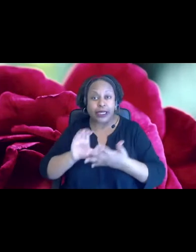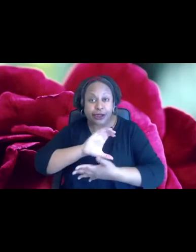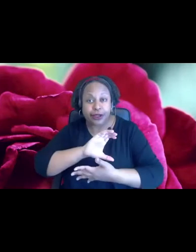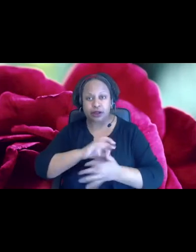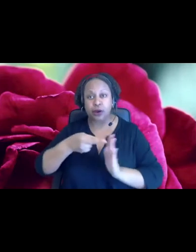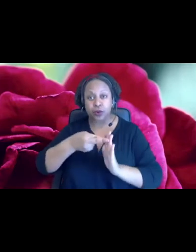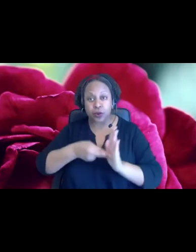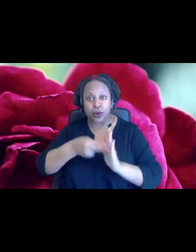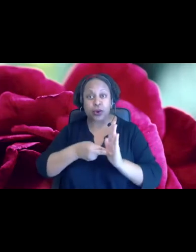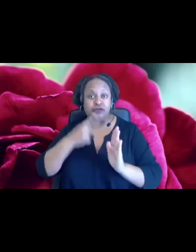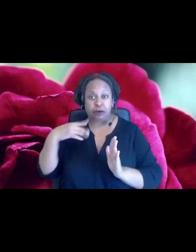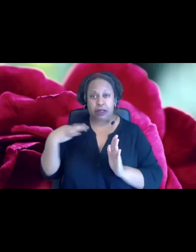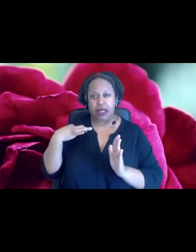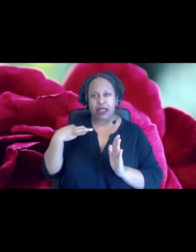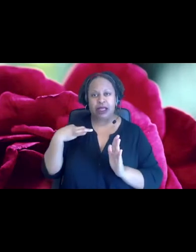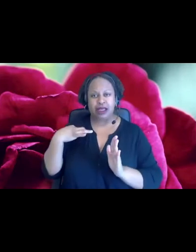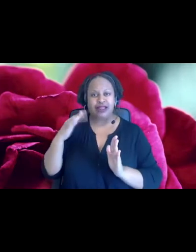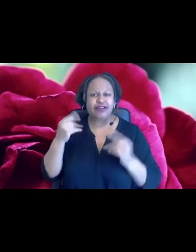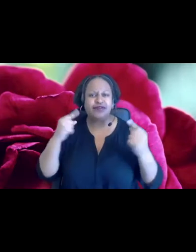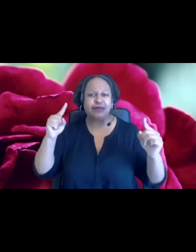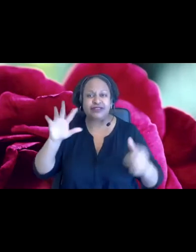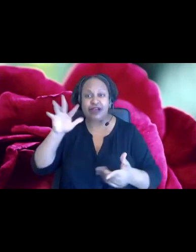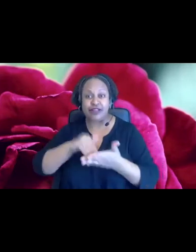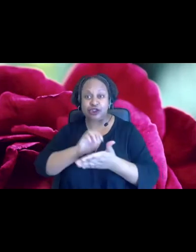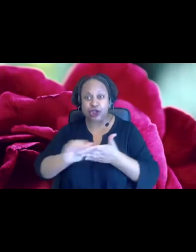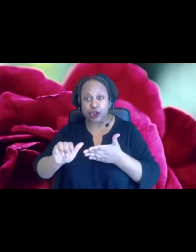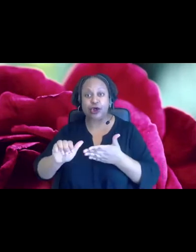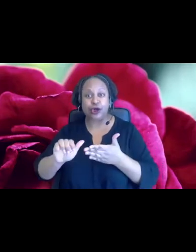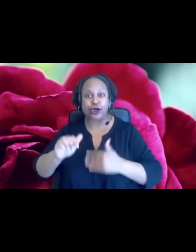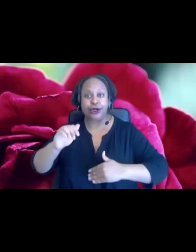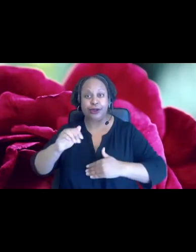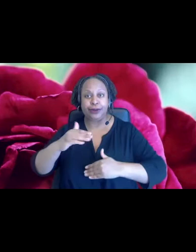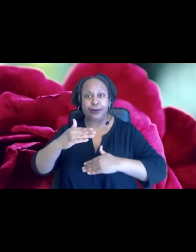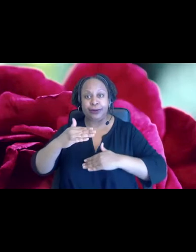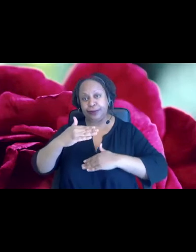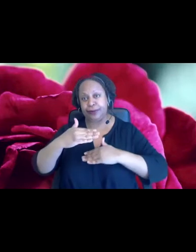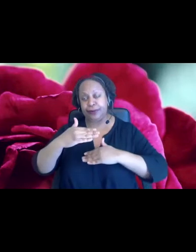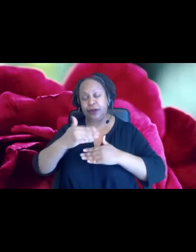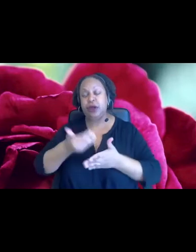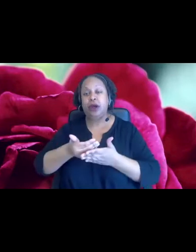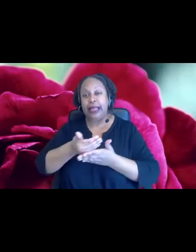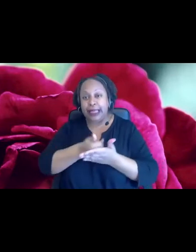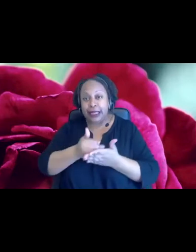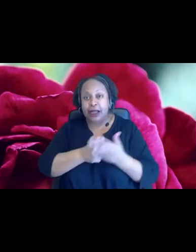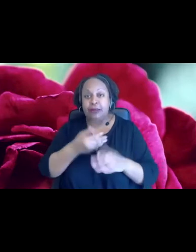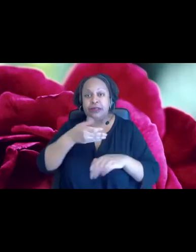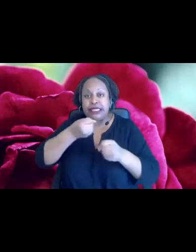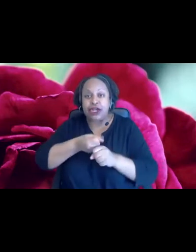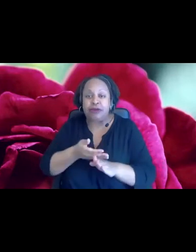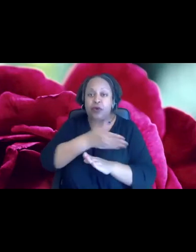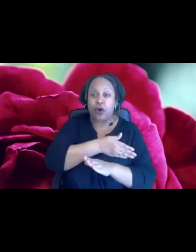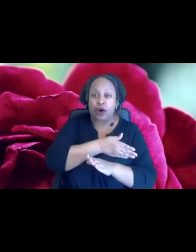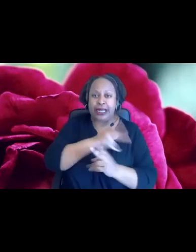that the famous $5,000 threshold, whether it was gross or whether it was